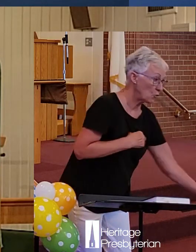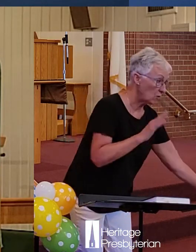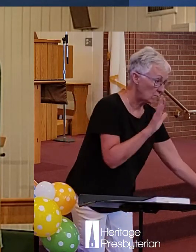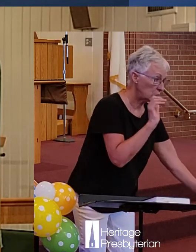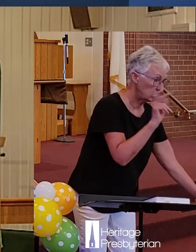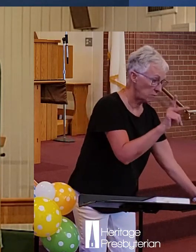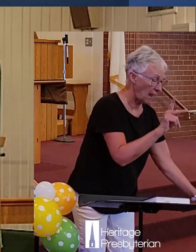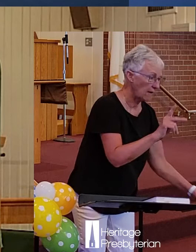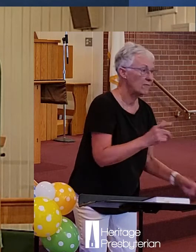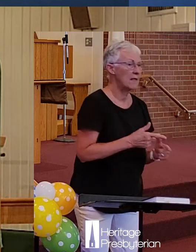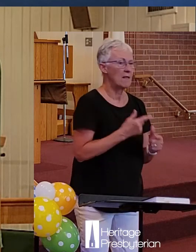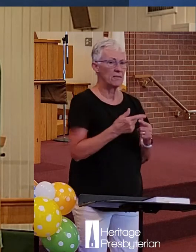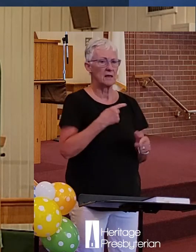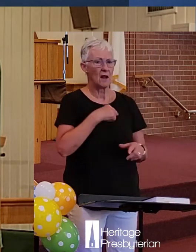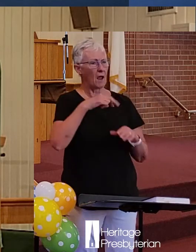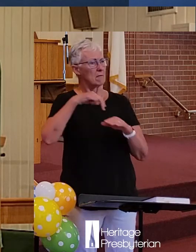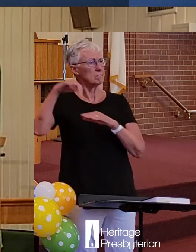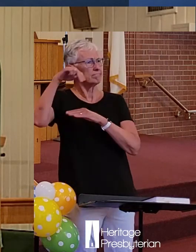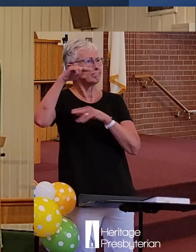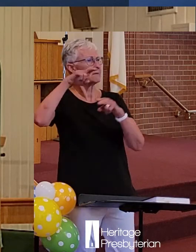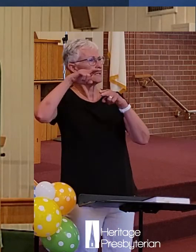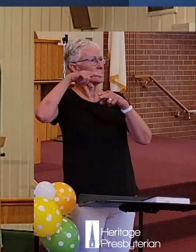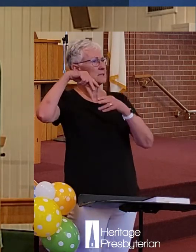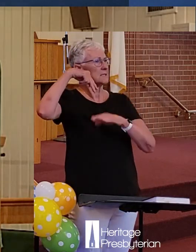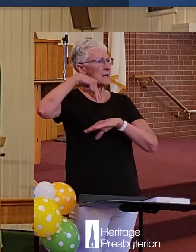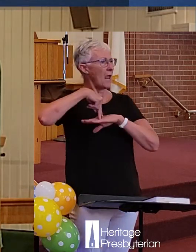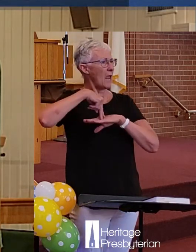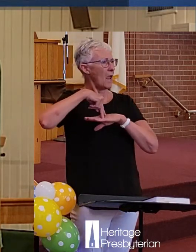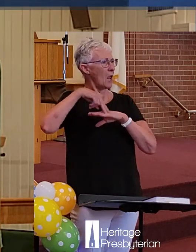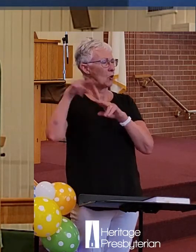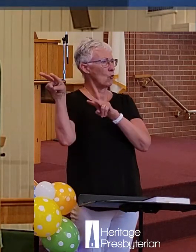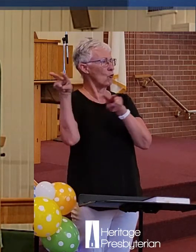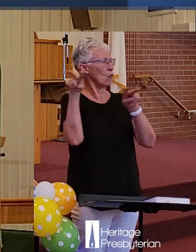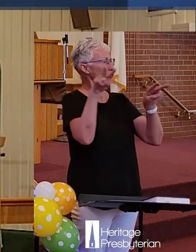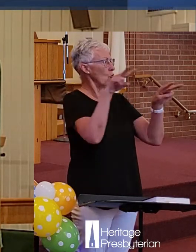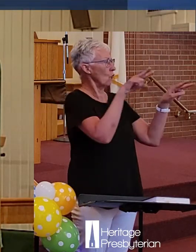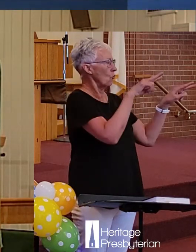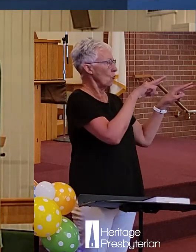the miles in front of and below.